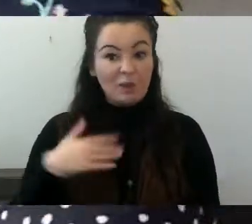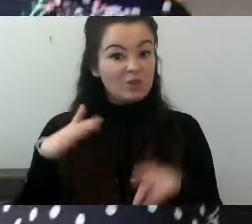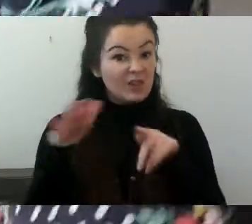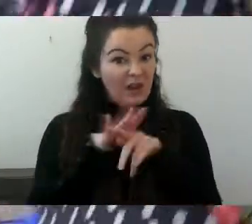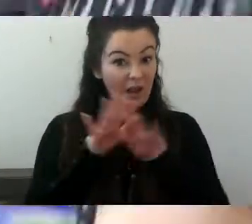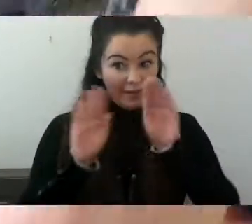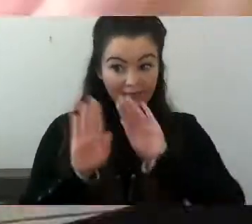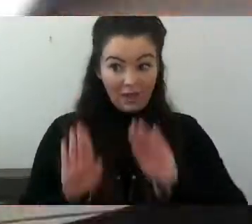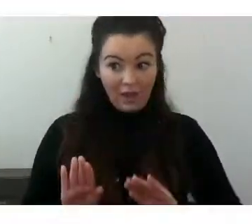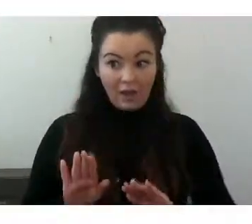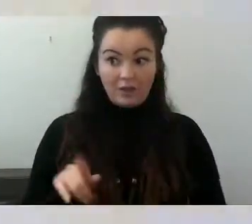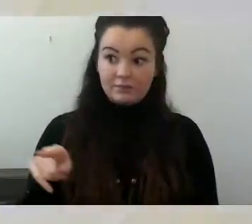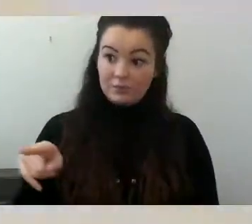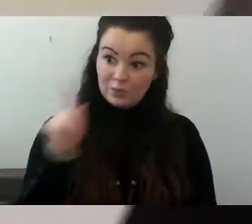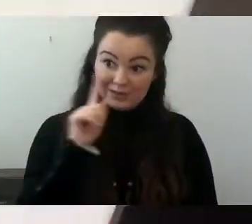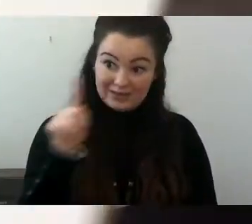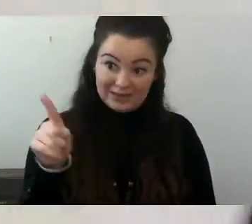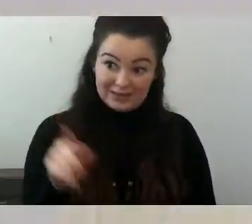I want to cover.